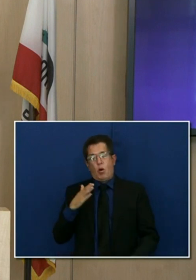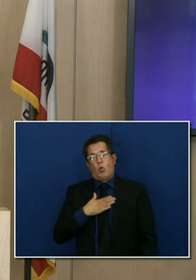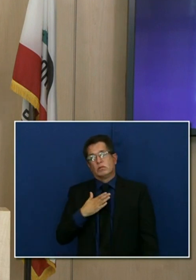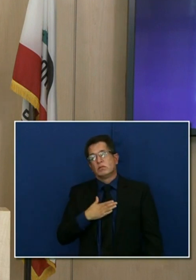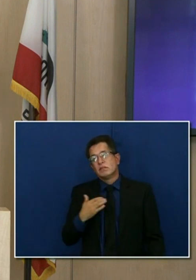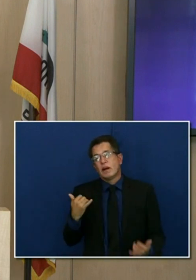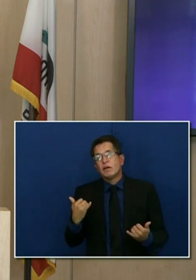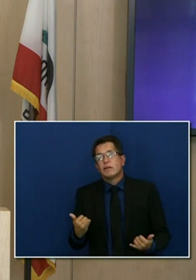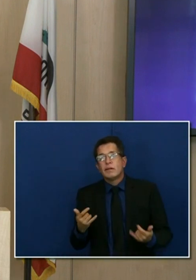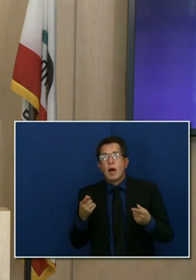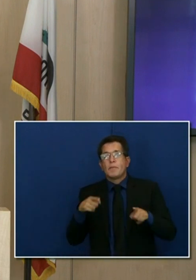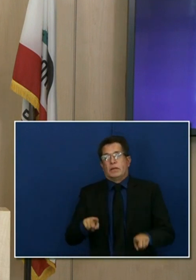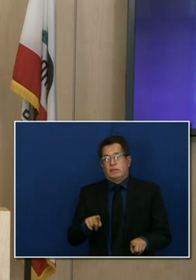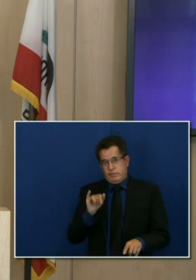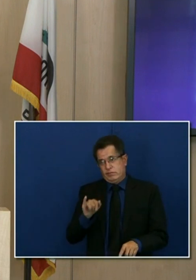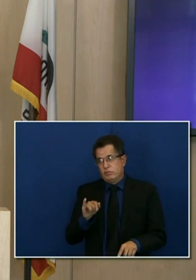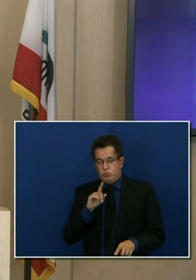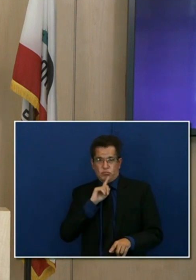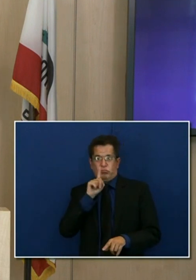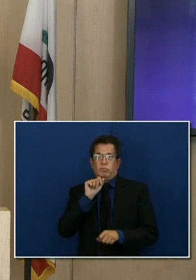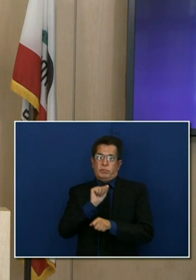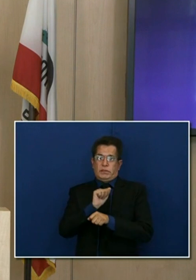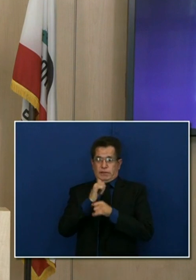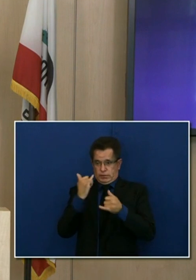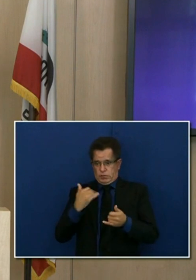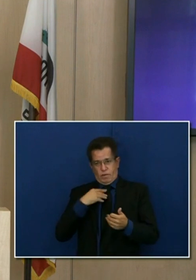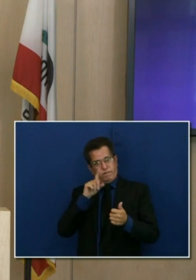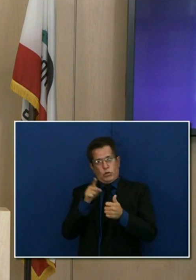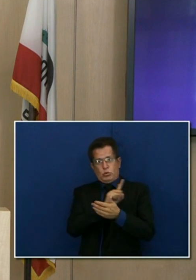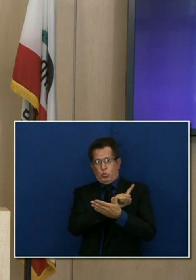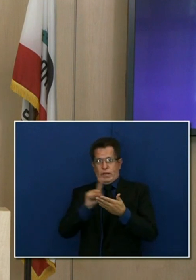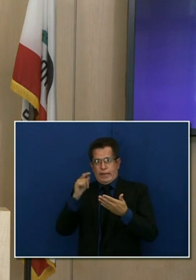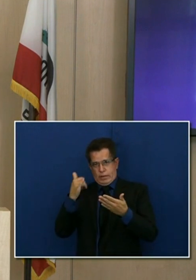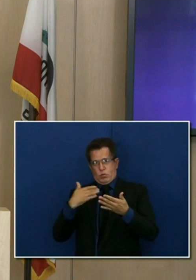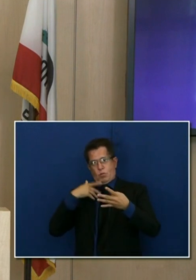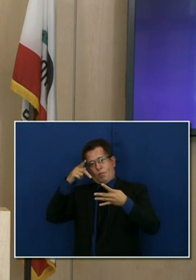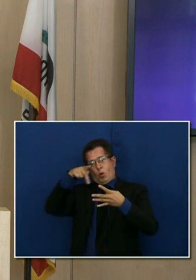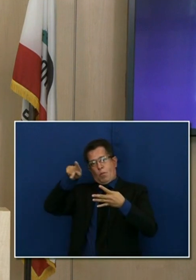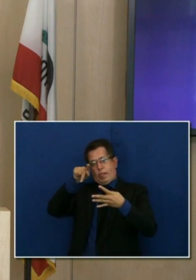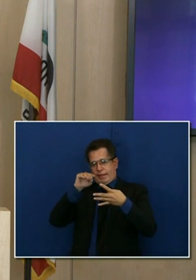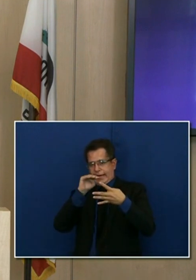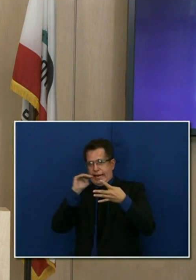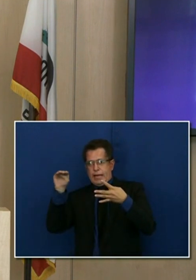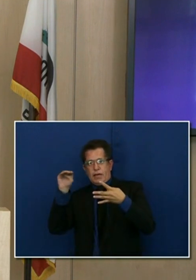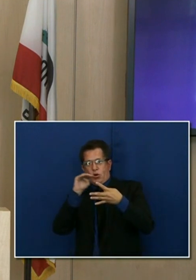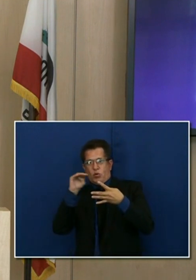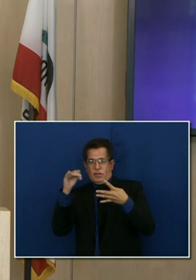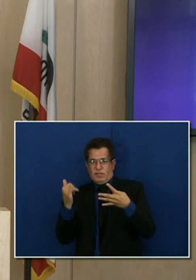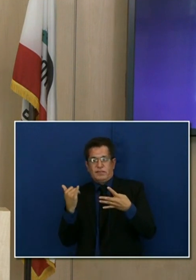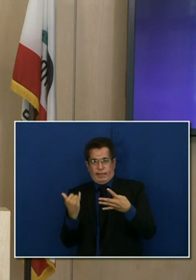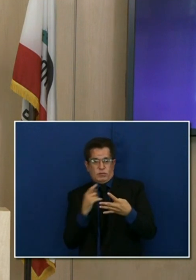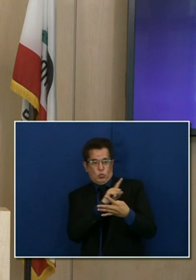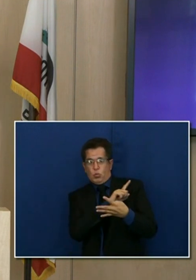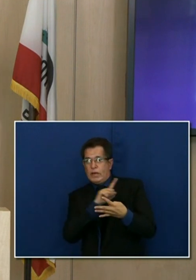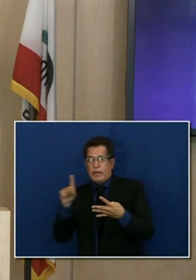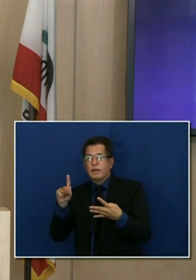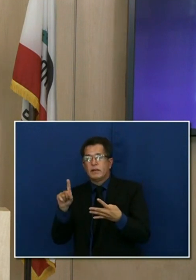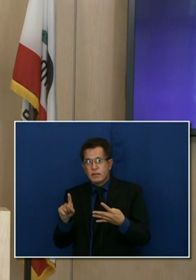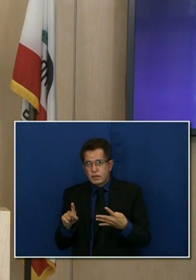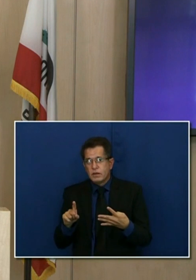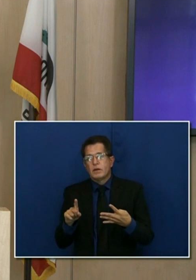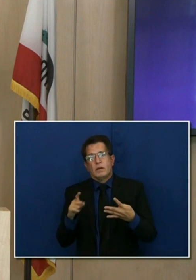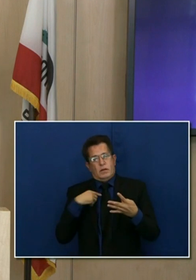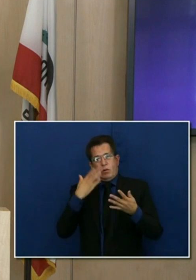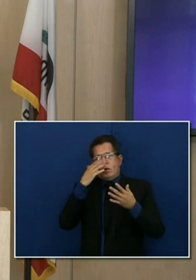has. And so the reality is this is our first week in the purple tier. It is worth noting and reinforcing that there is